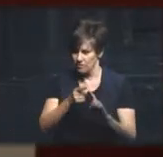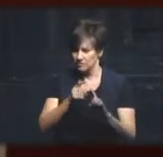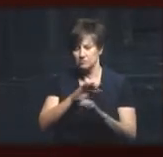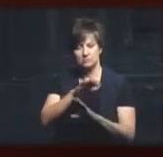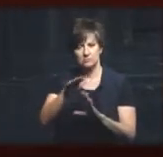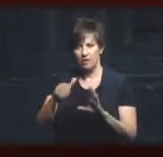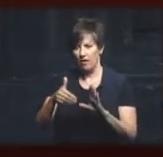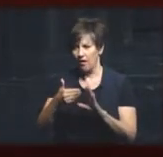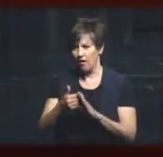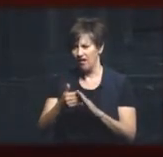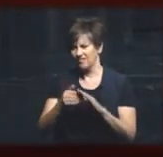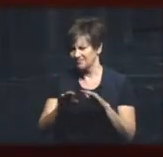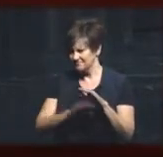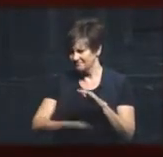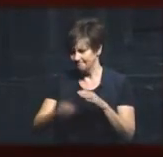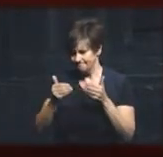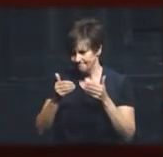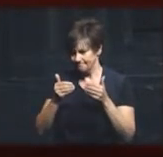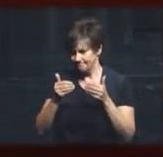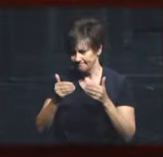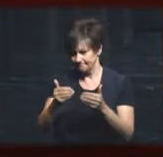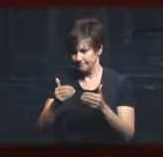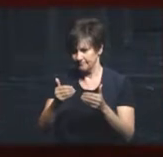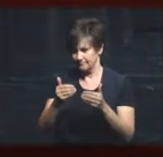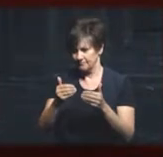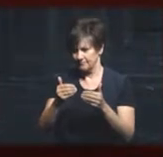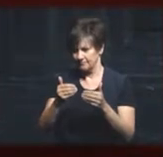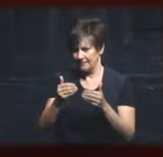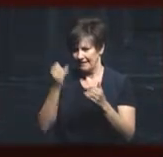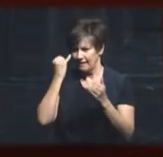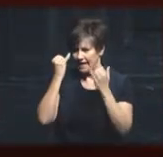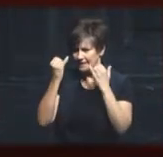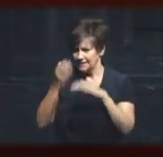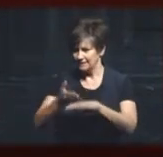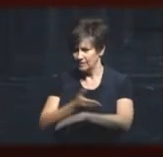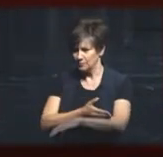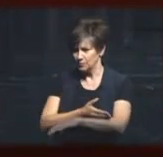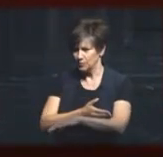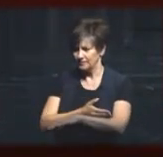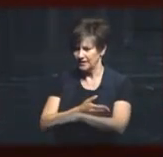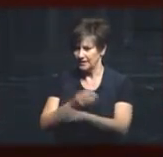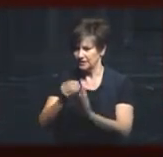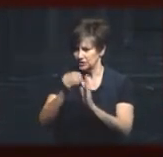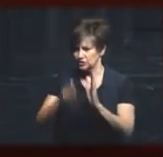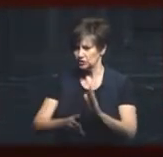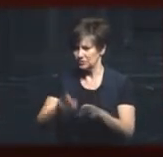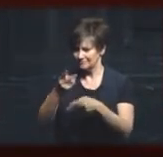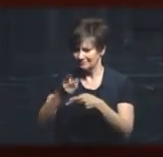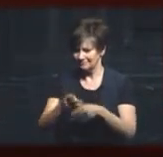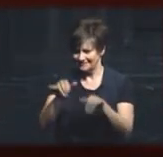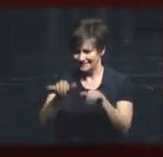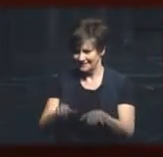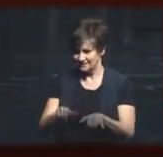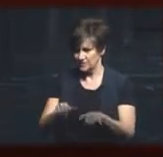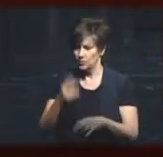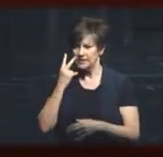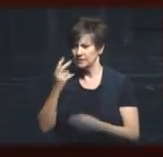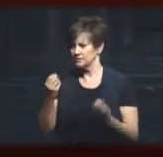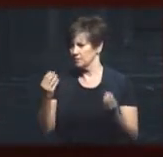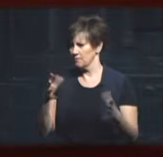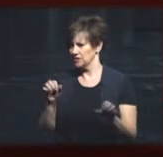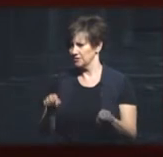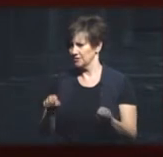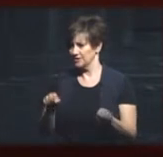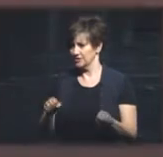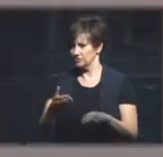are fundamentally driven by the idea of improving student retention, we see so much potential to do